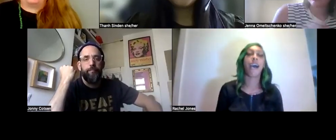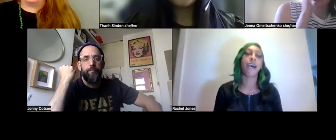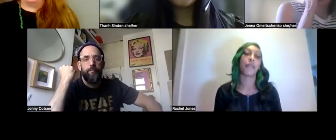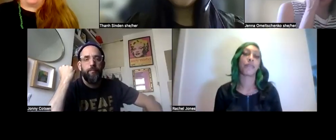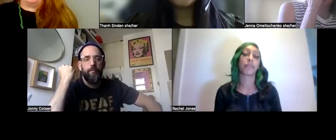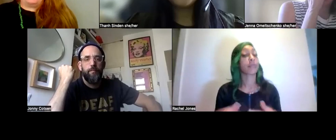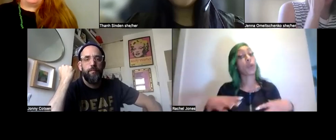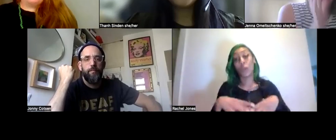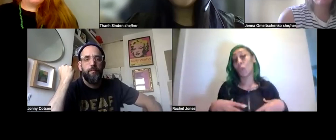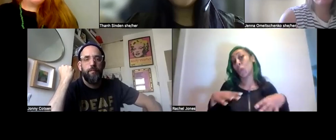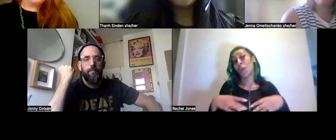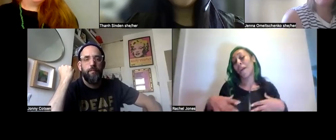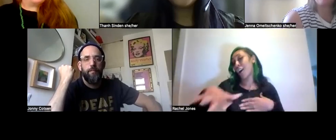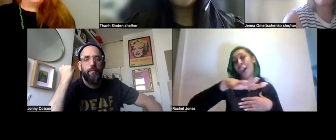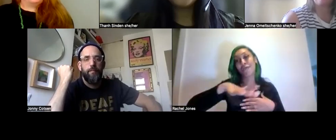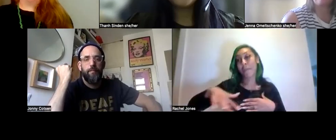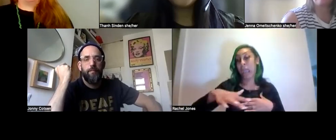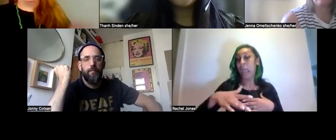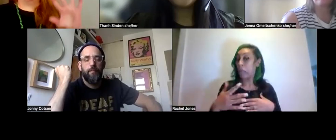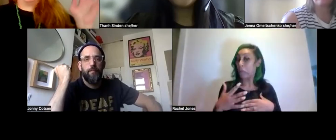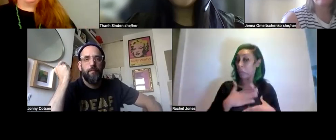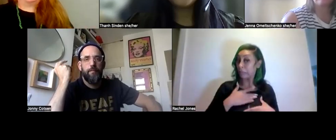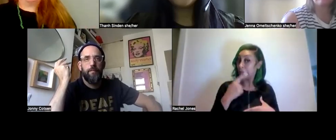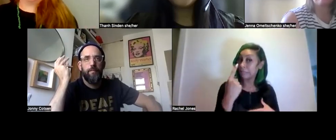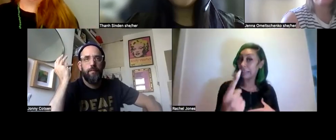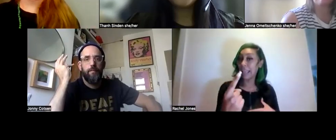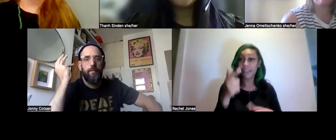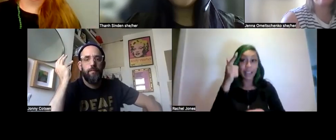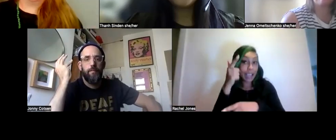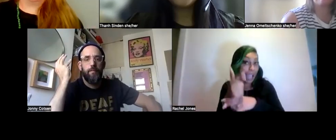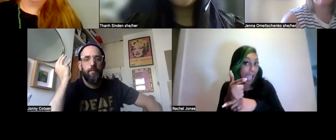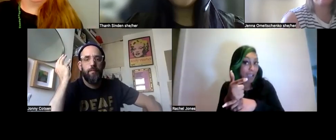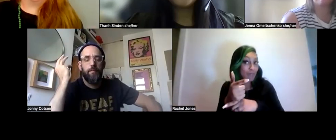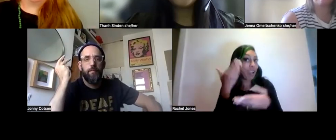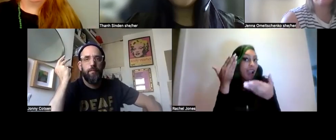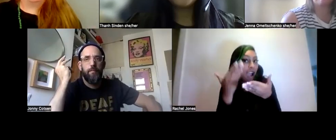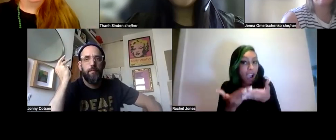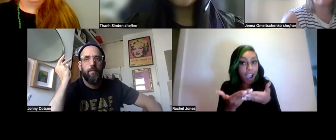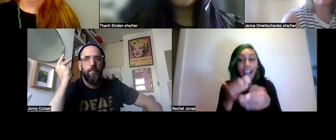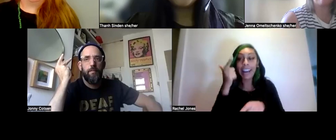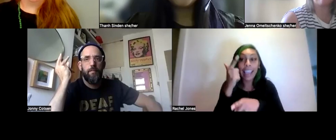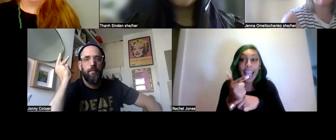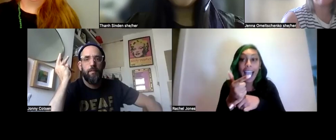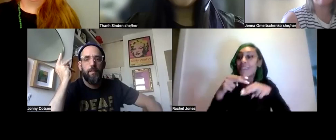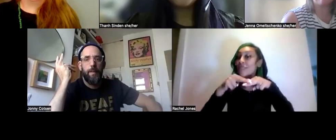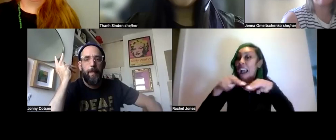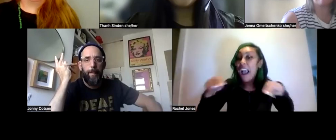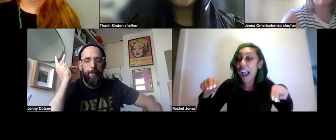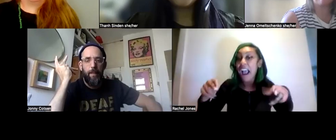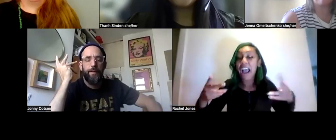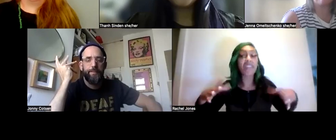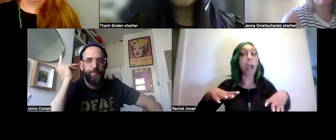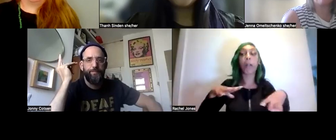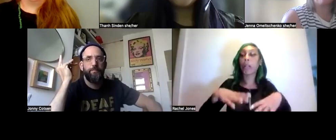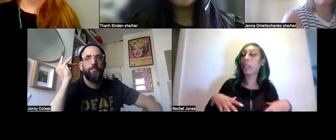This is a relaxed environment. So feel free to access this event in any way that makes participating work for you. And it's possible,